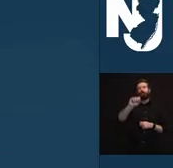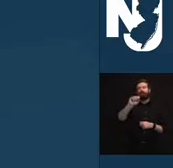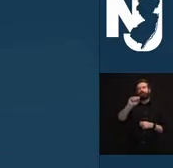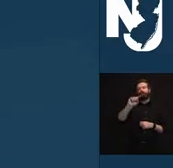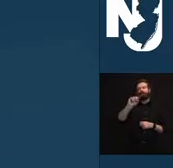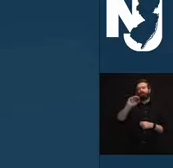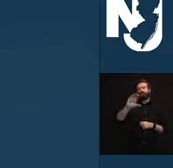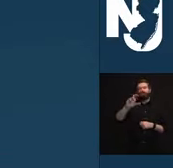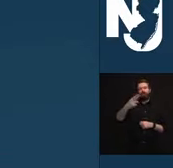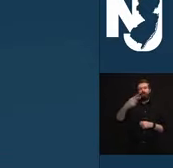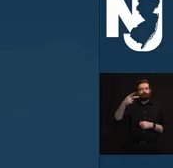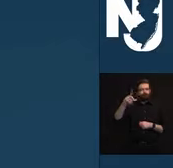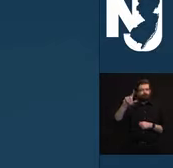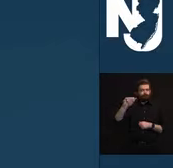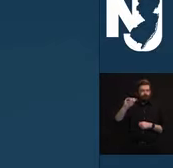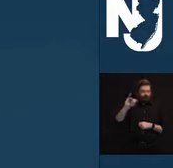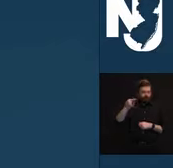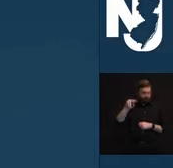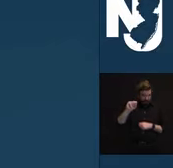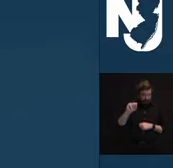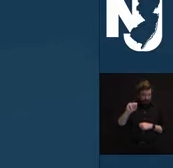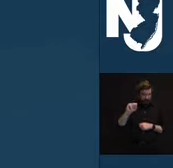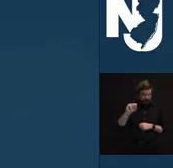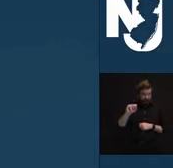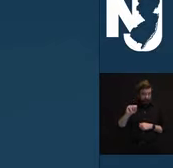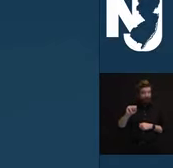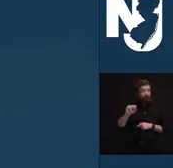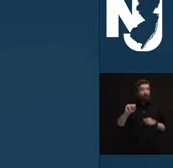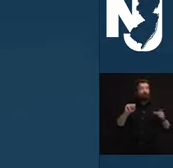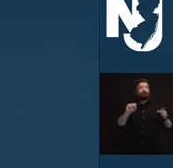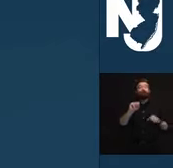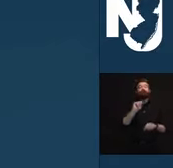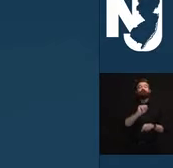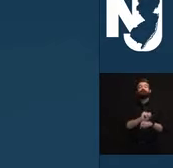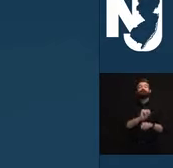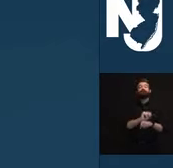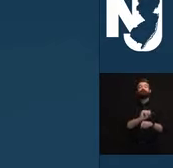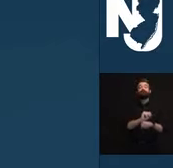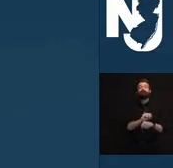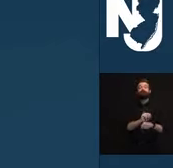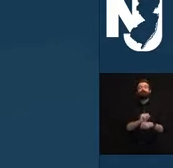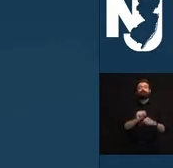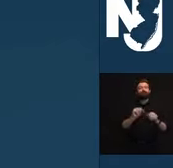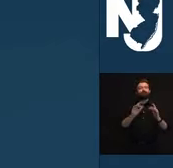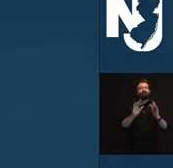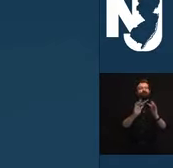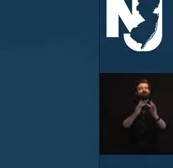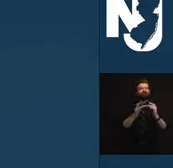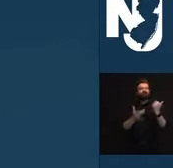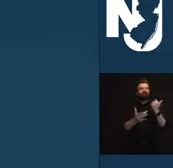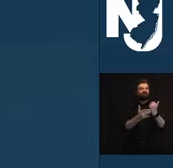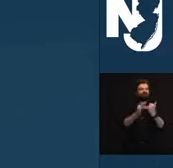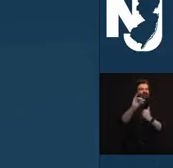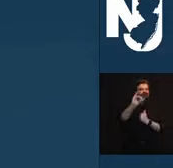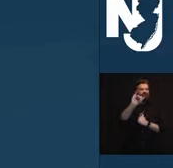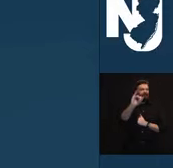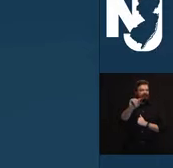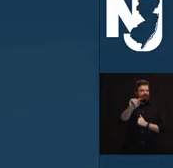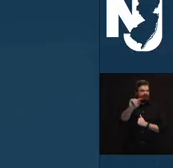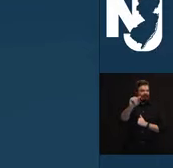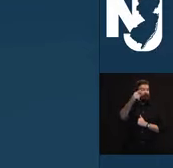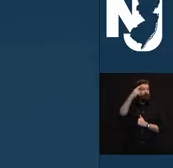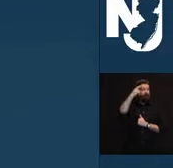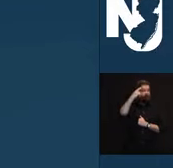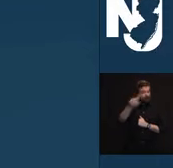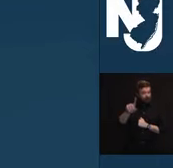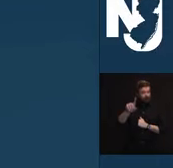17th. Mark was an IT security analyst with Quest Diagnostics, but more importantly, he led an